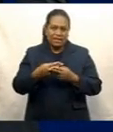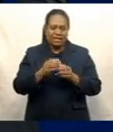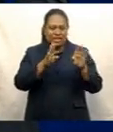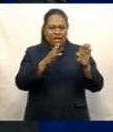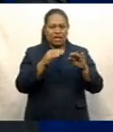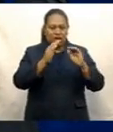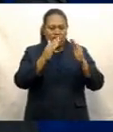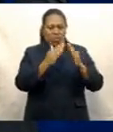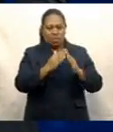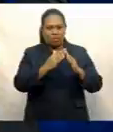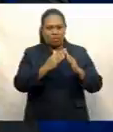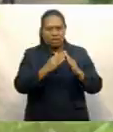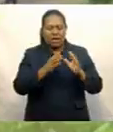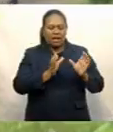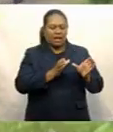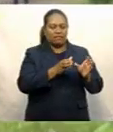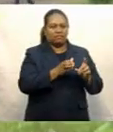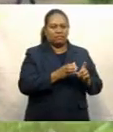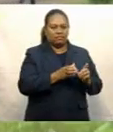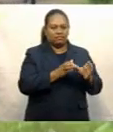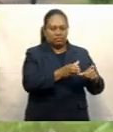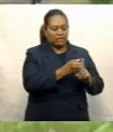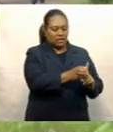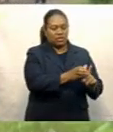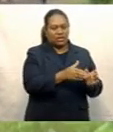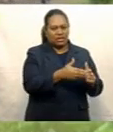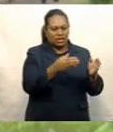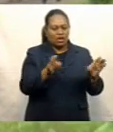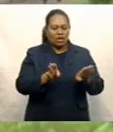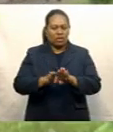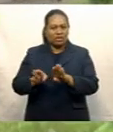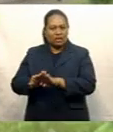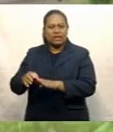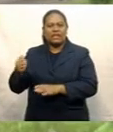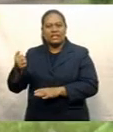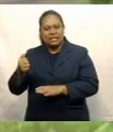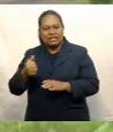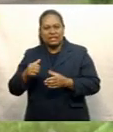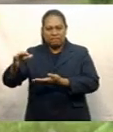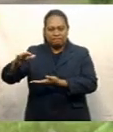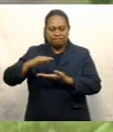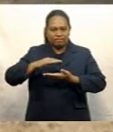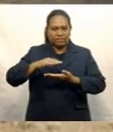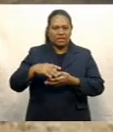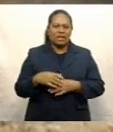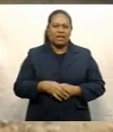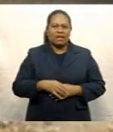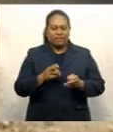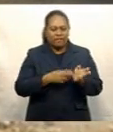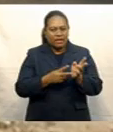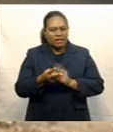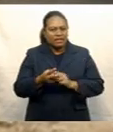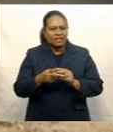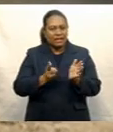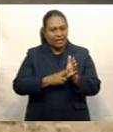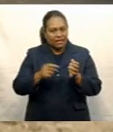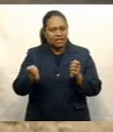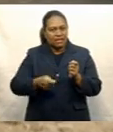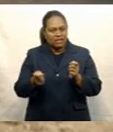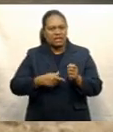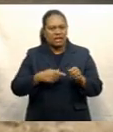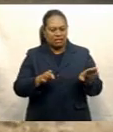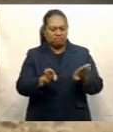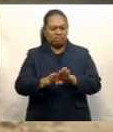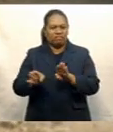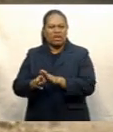and those in lockdown areas. This includes 16 packs to the 3 villages in Naitahasiri that are under lockdown, which are